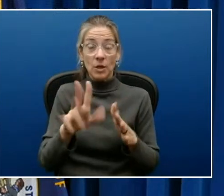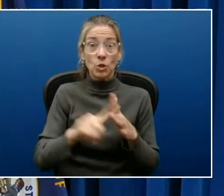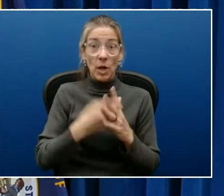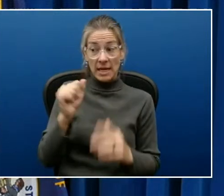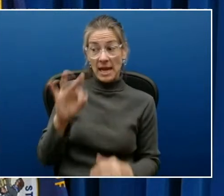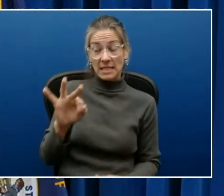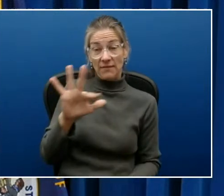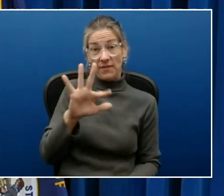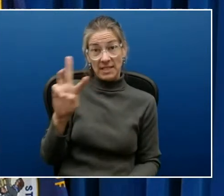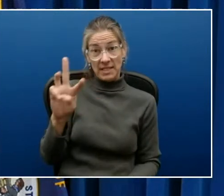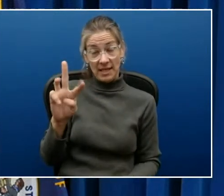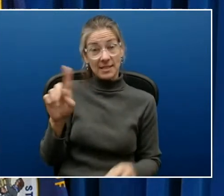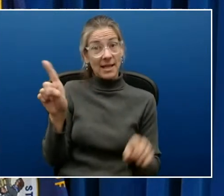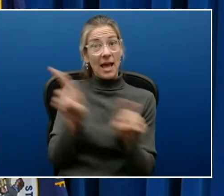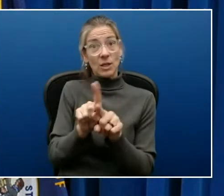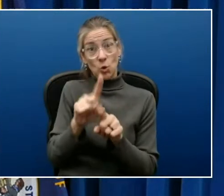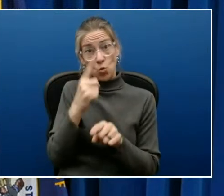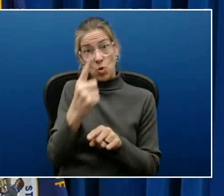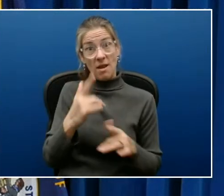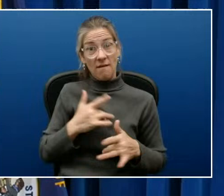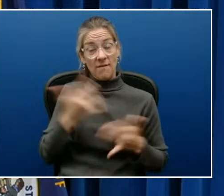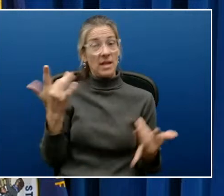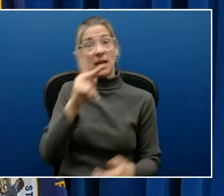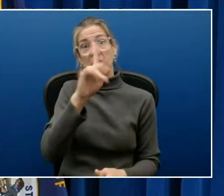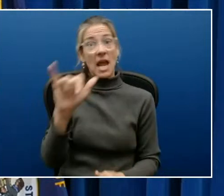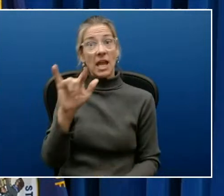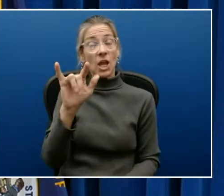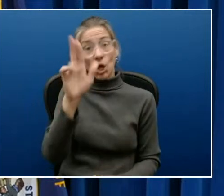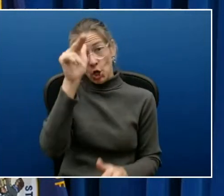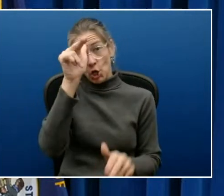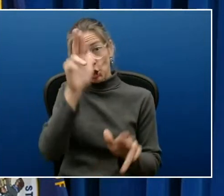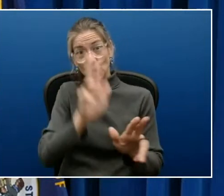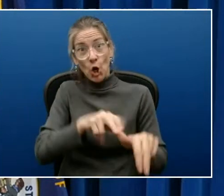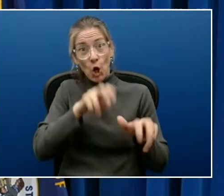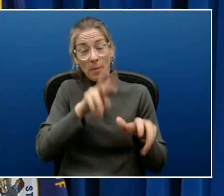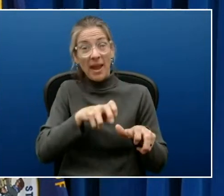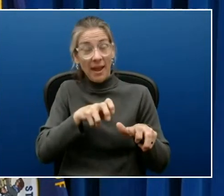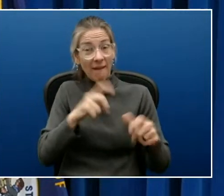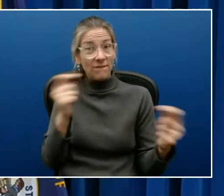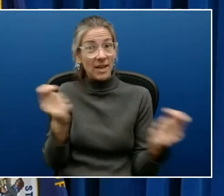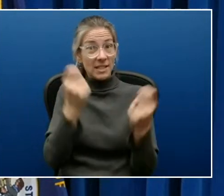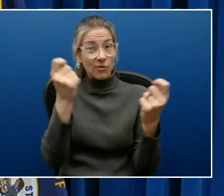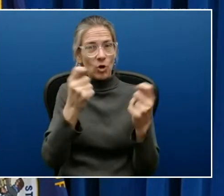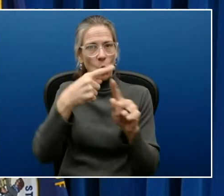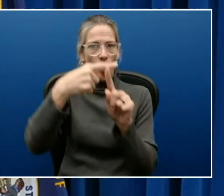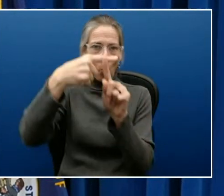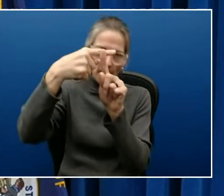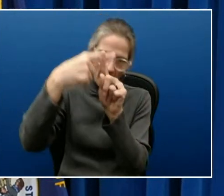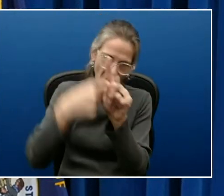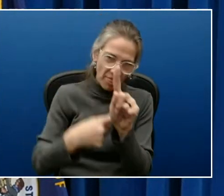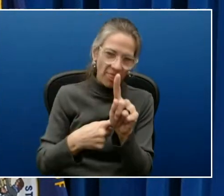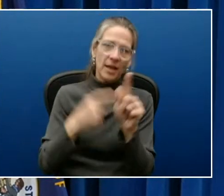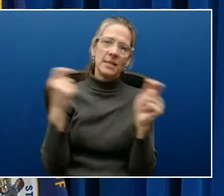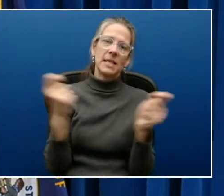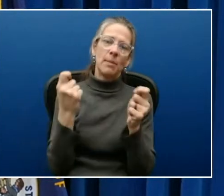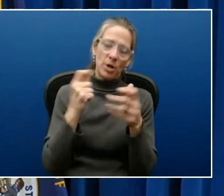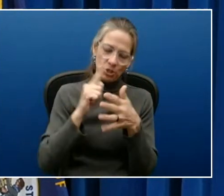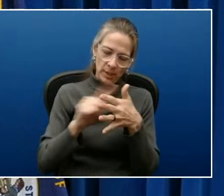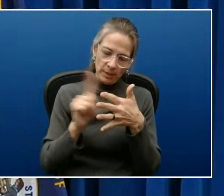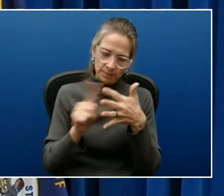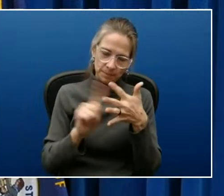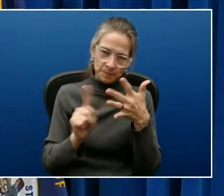as a single event, the Kentucky Derby Festival has expanded into a month-long celebration of all things Kentucky